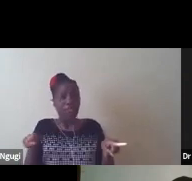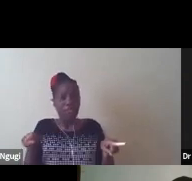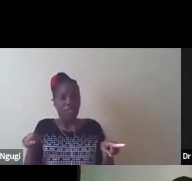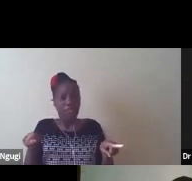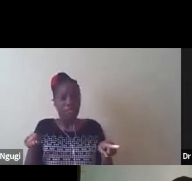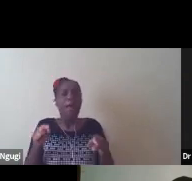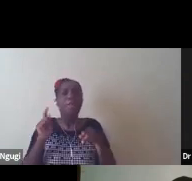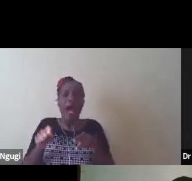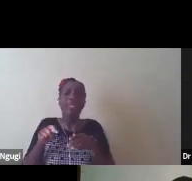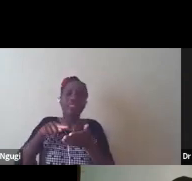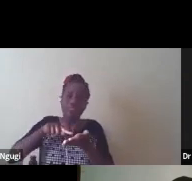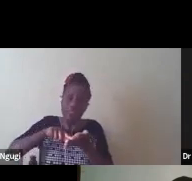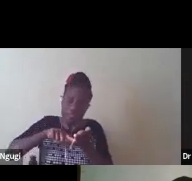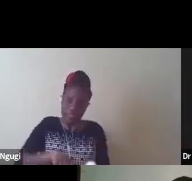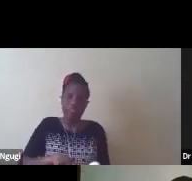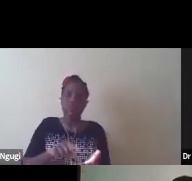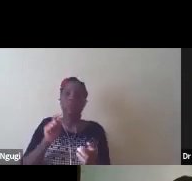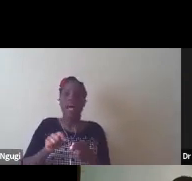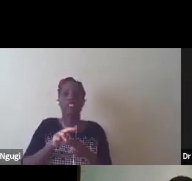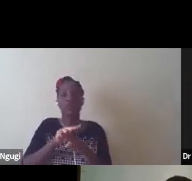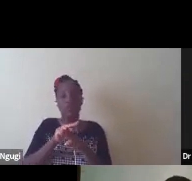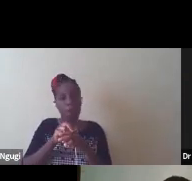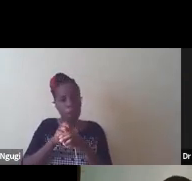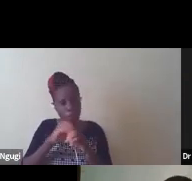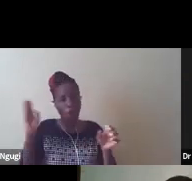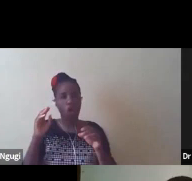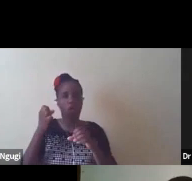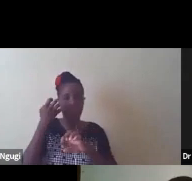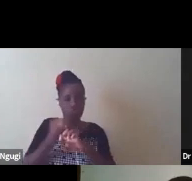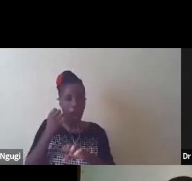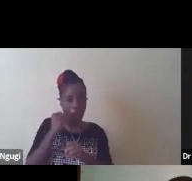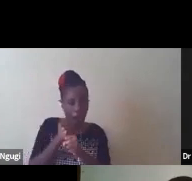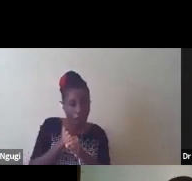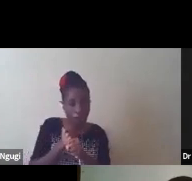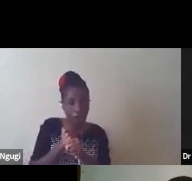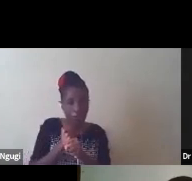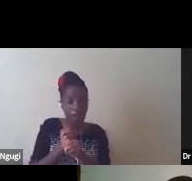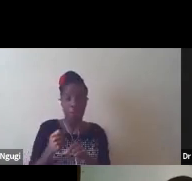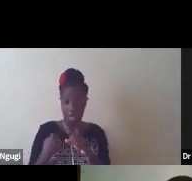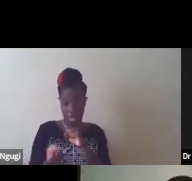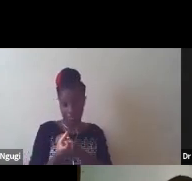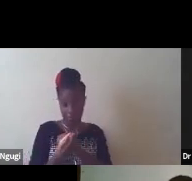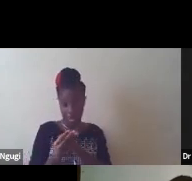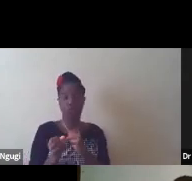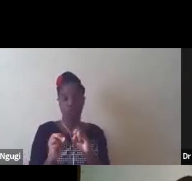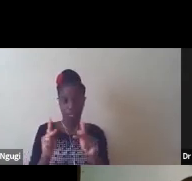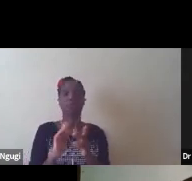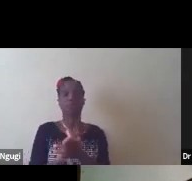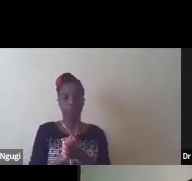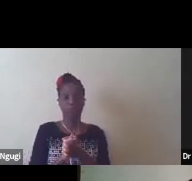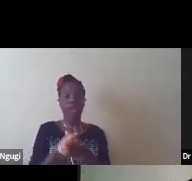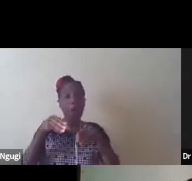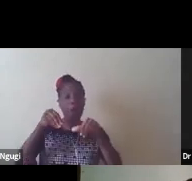work we need to do to make it work. Let me try to explain. Quality rights